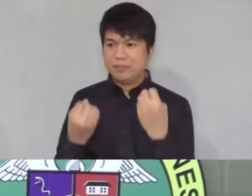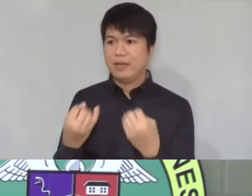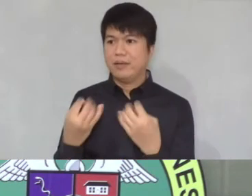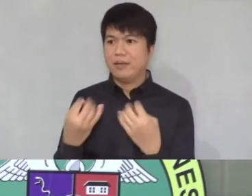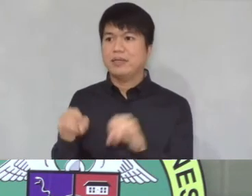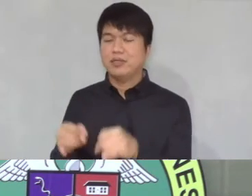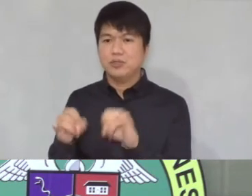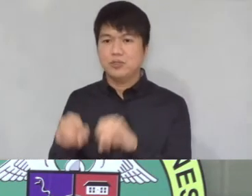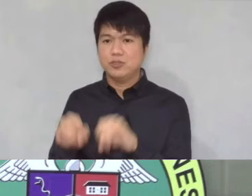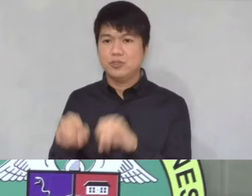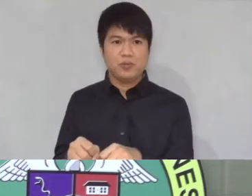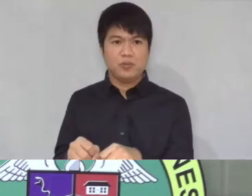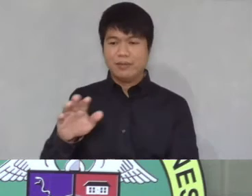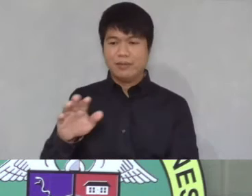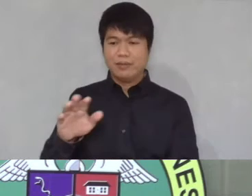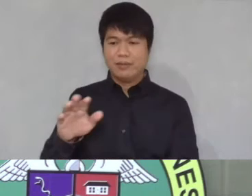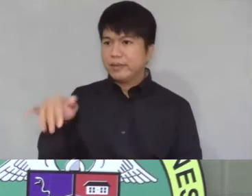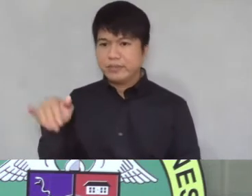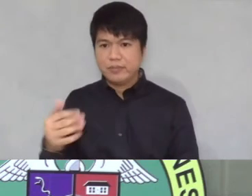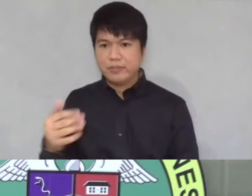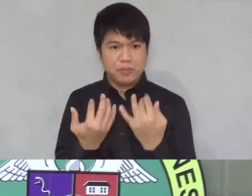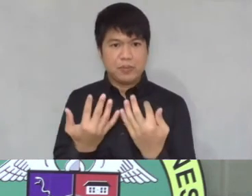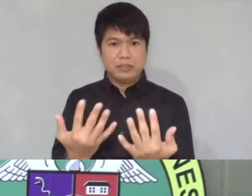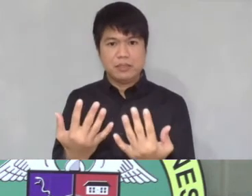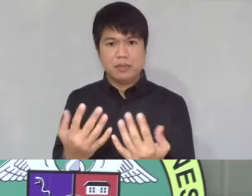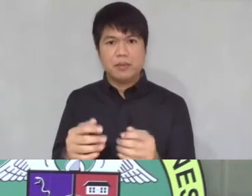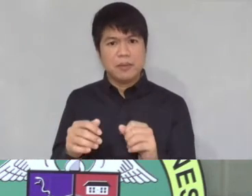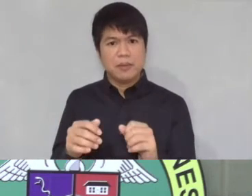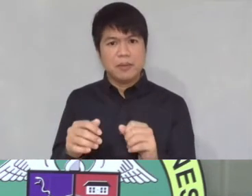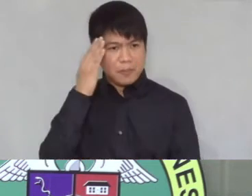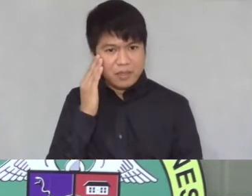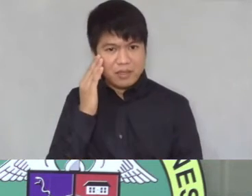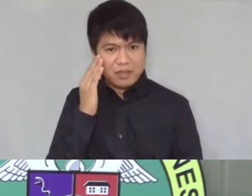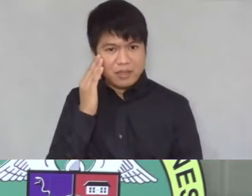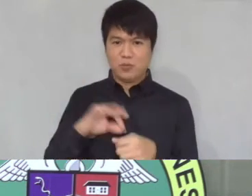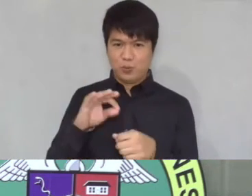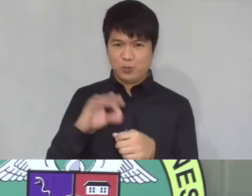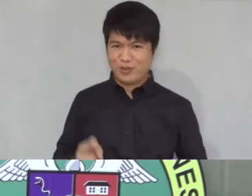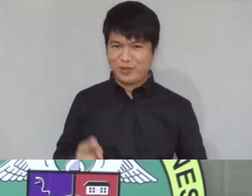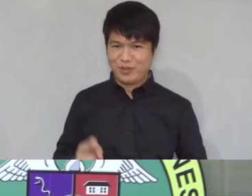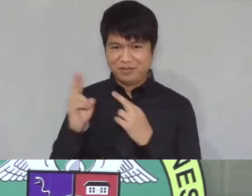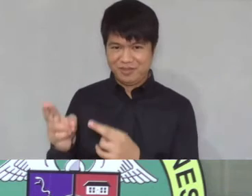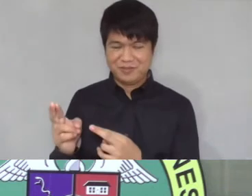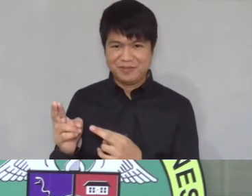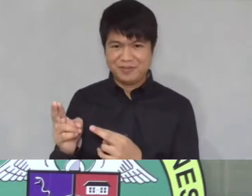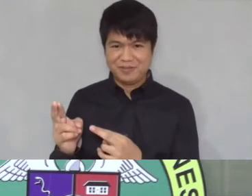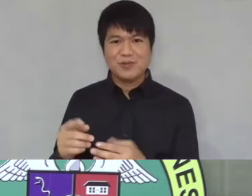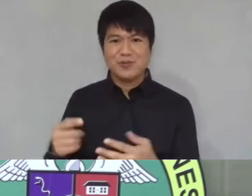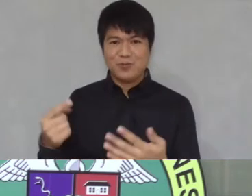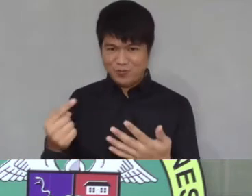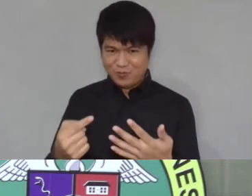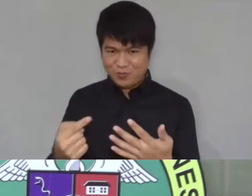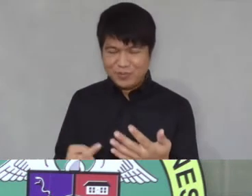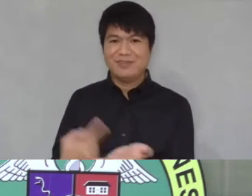polls. It's also a panawagan sa ating mga nakikinig ngayon. Can you please vote on the recommendations? And then those